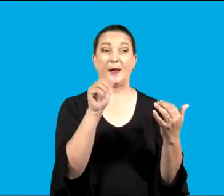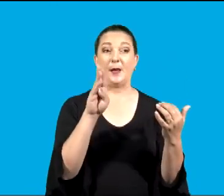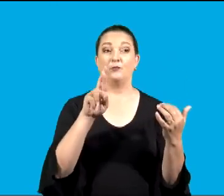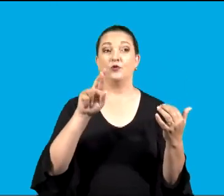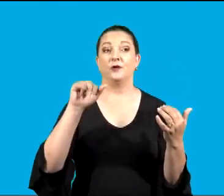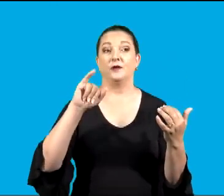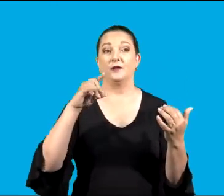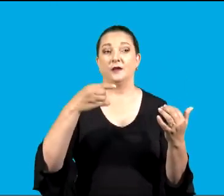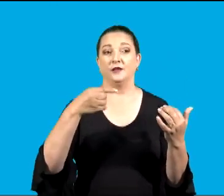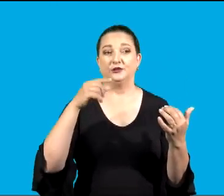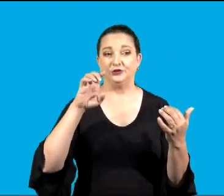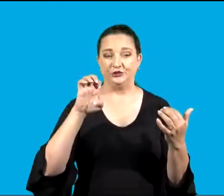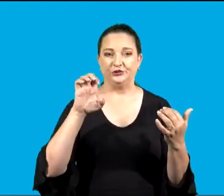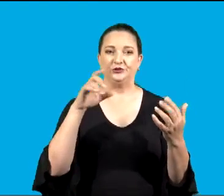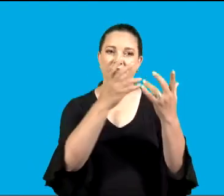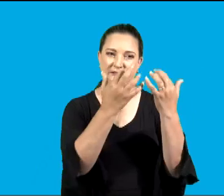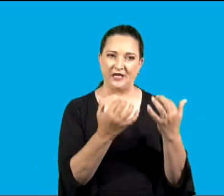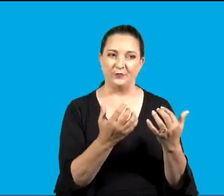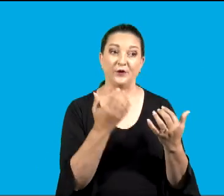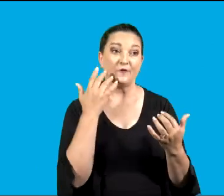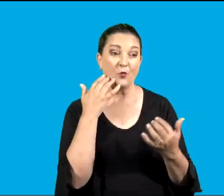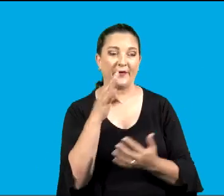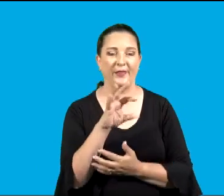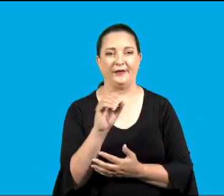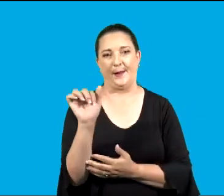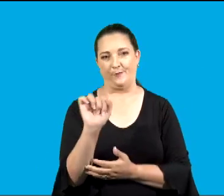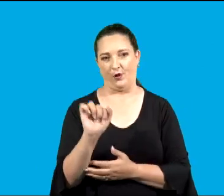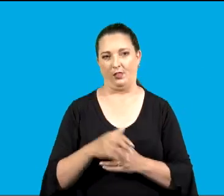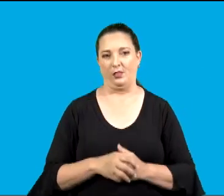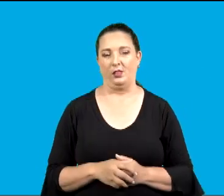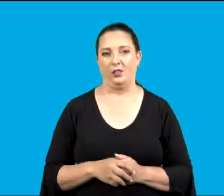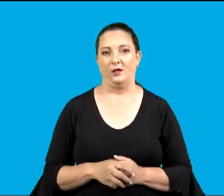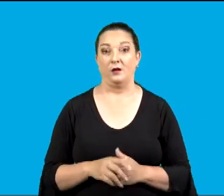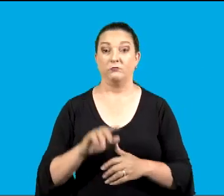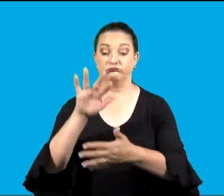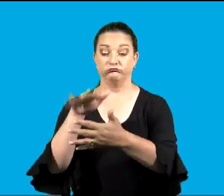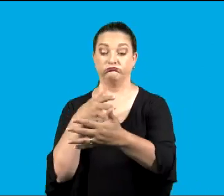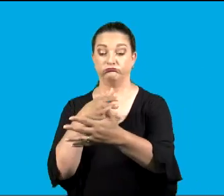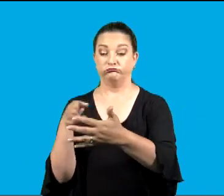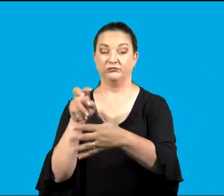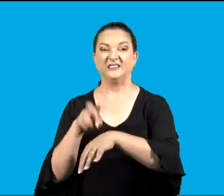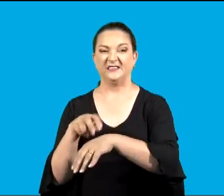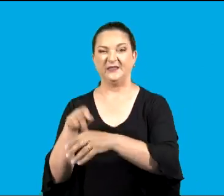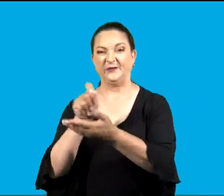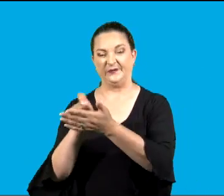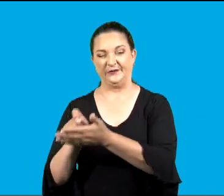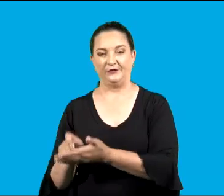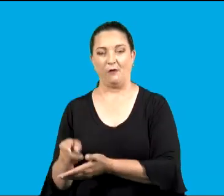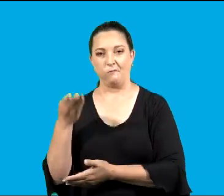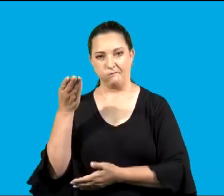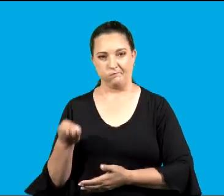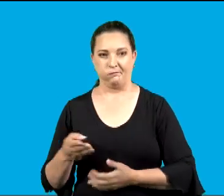income for the year ended 30 April. And here is the table that we are to complete